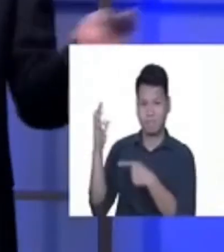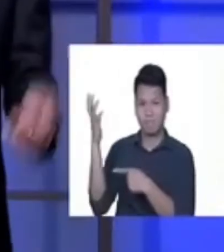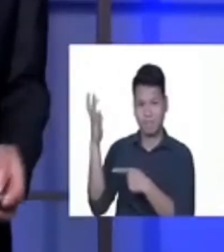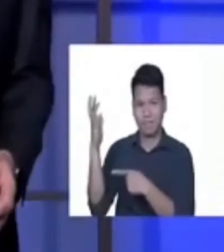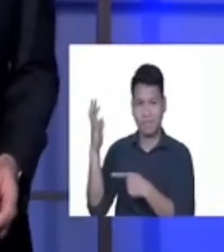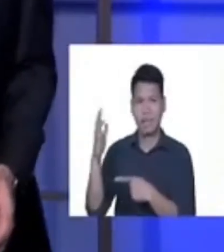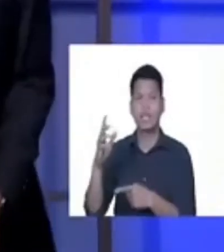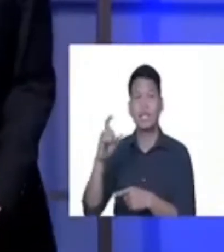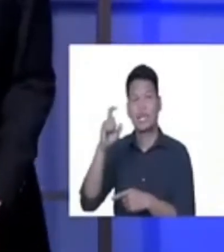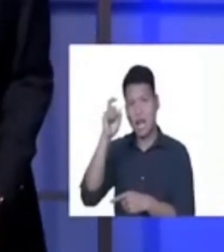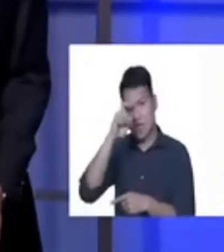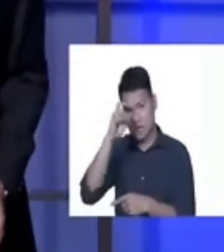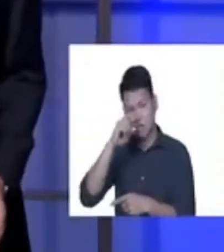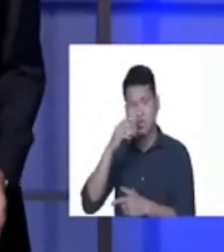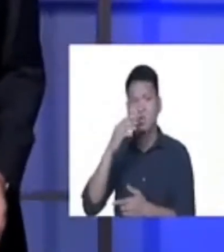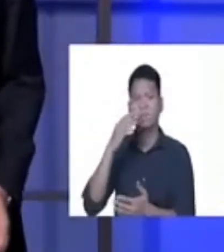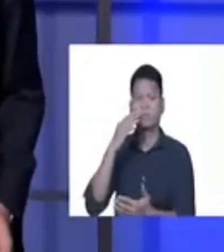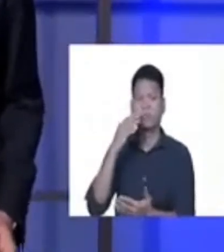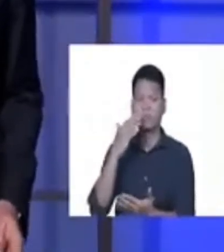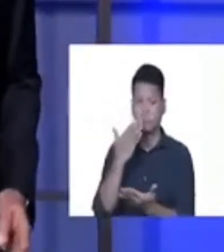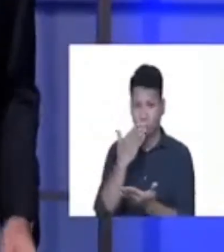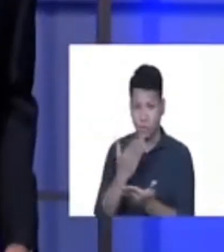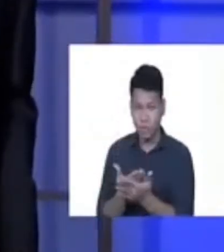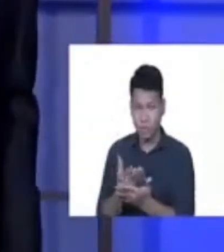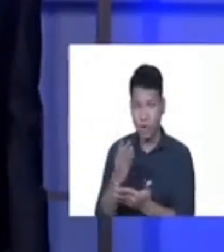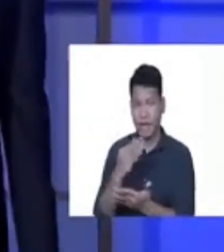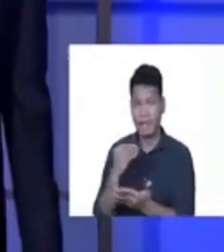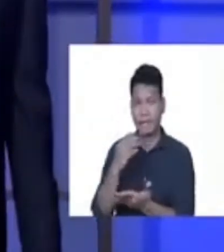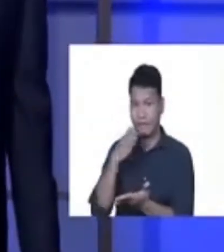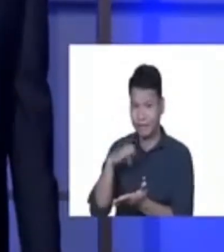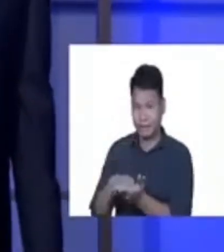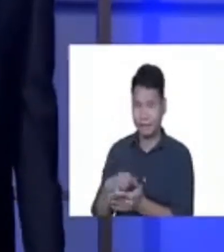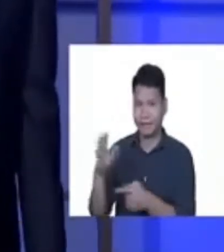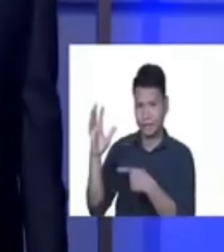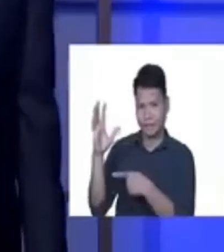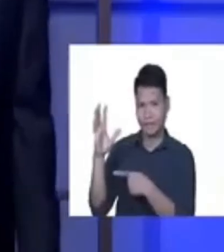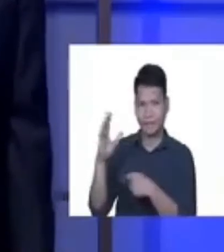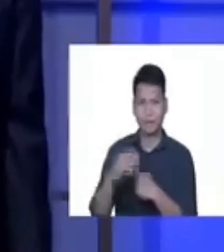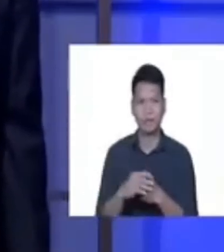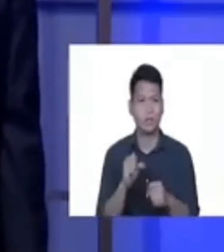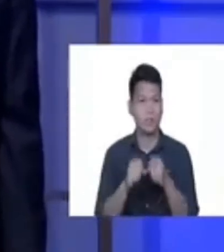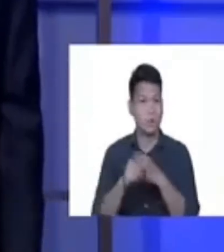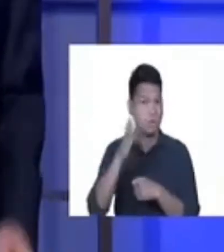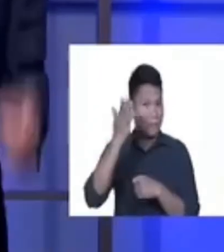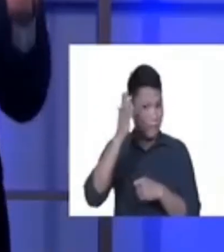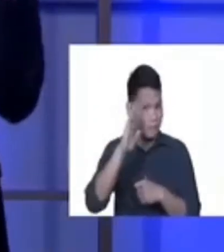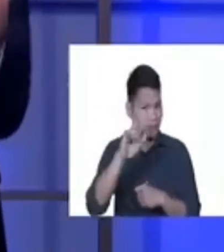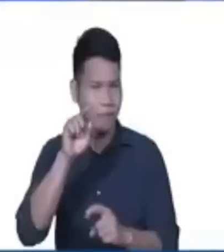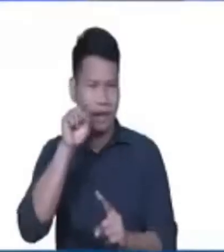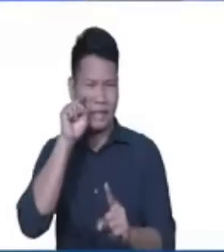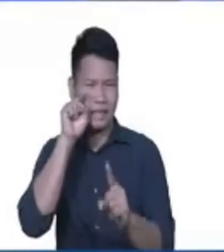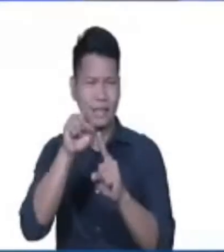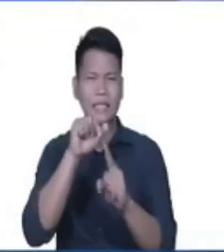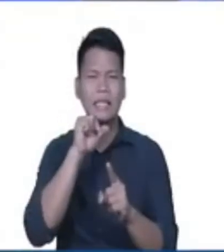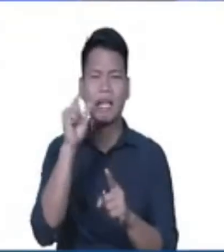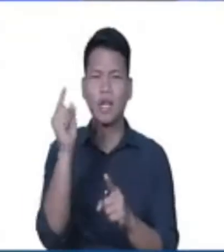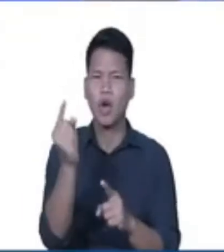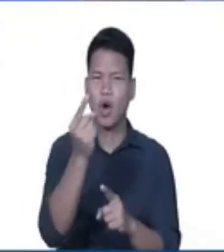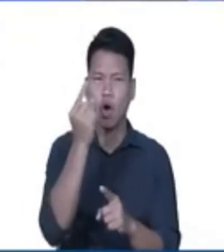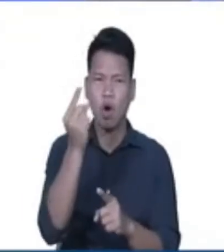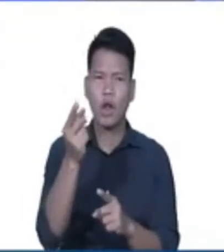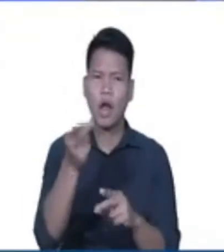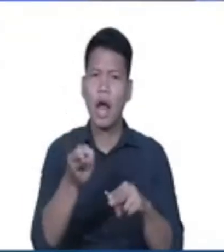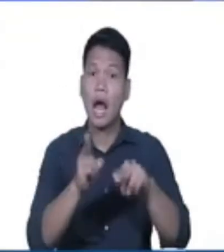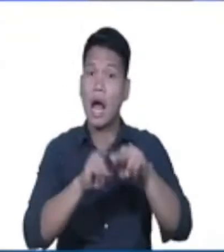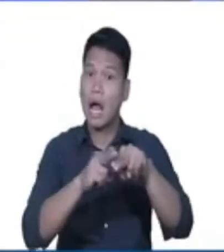minamahal na mga kaibigan. Ganito po ang sabi, God's intent is not simply to